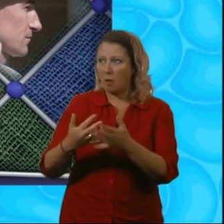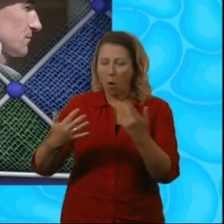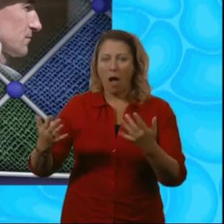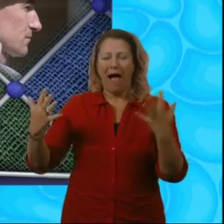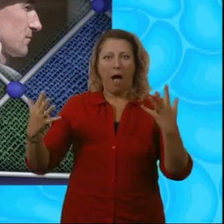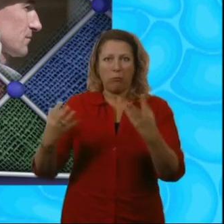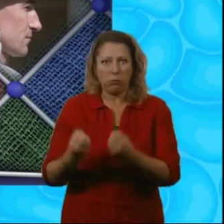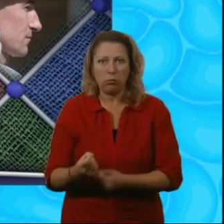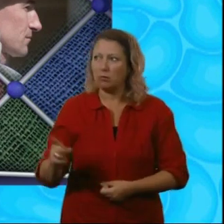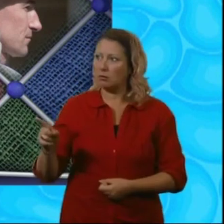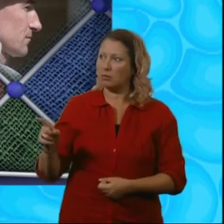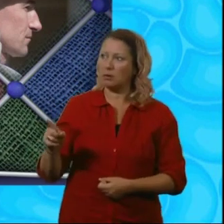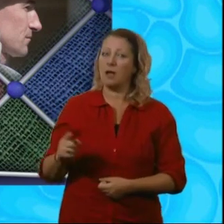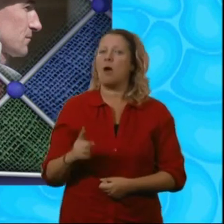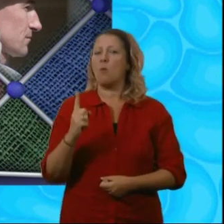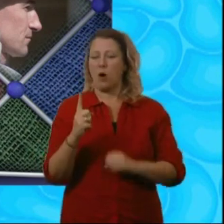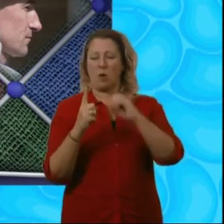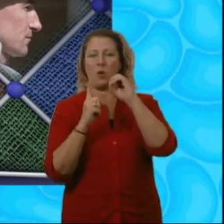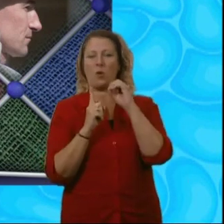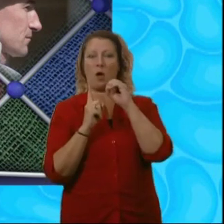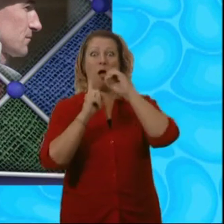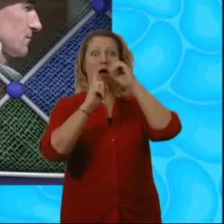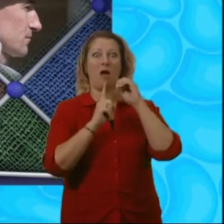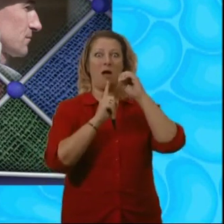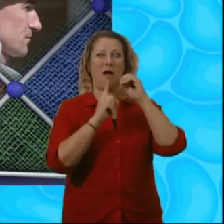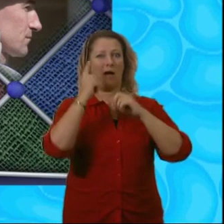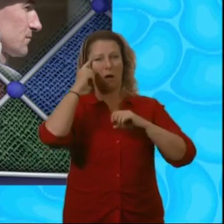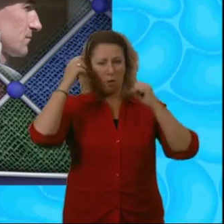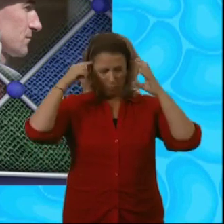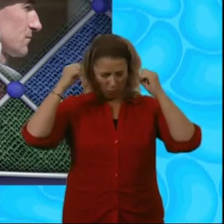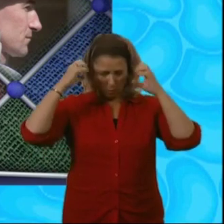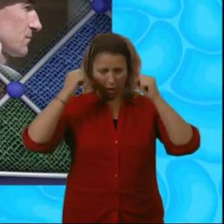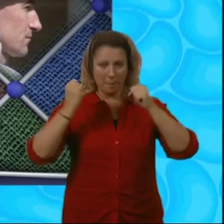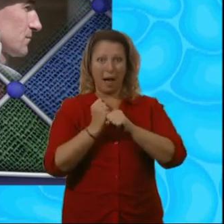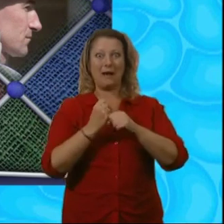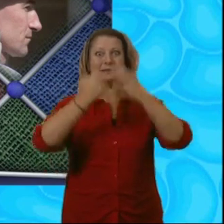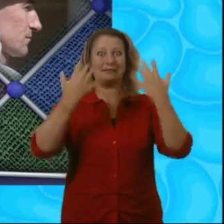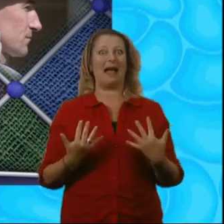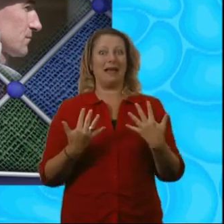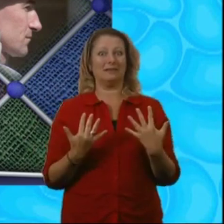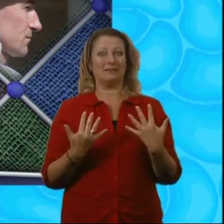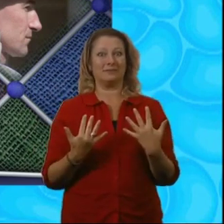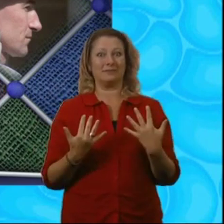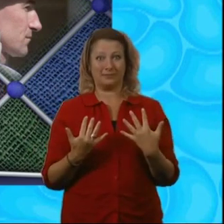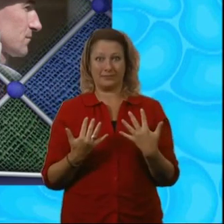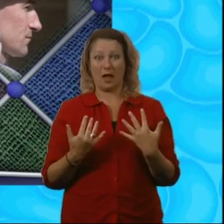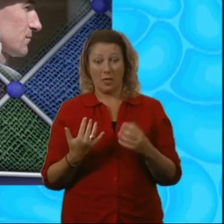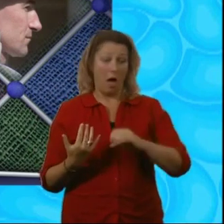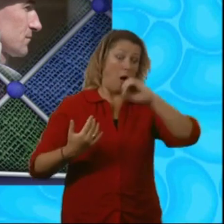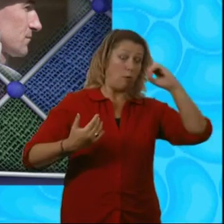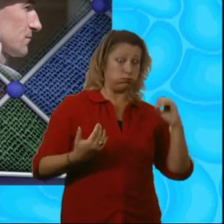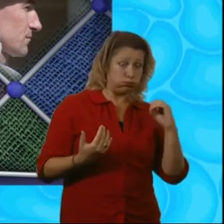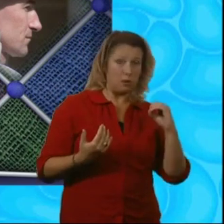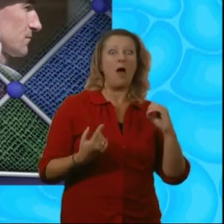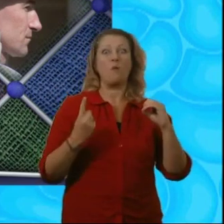things. One and zero got together, and we made brain gain to make 10 things again. And another zero made